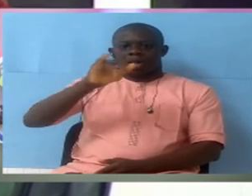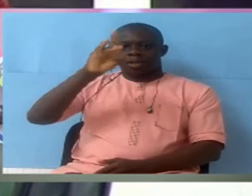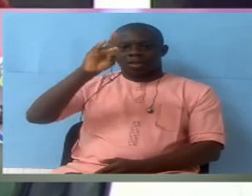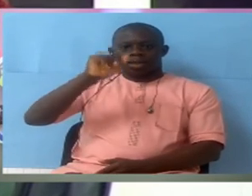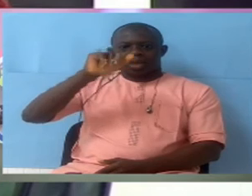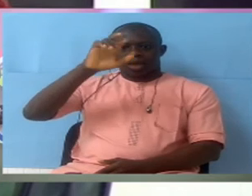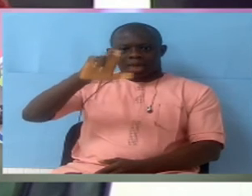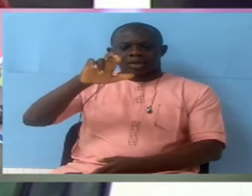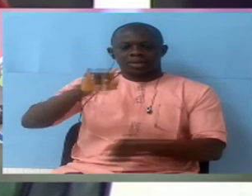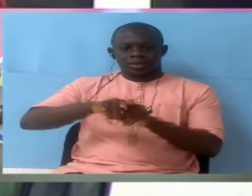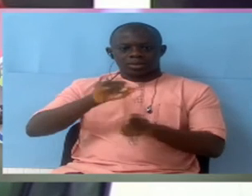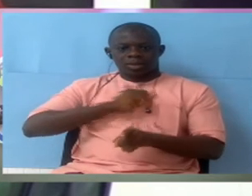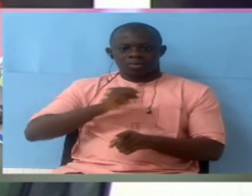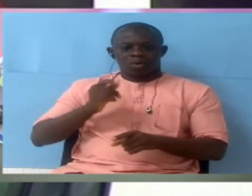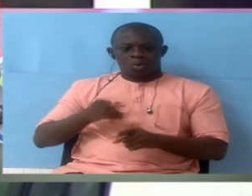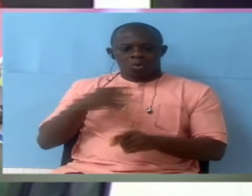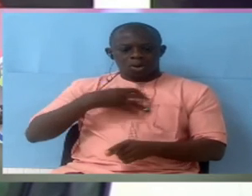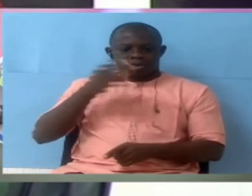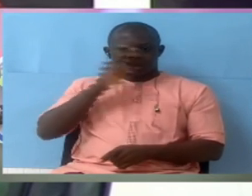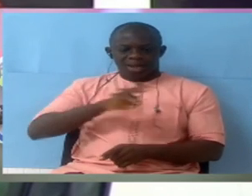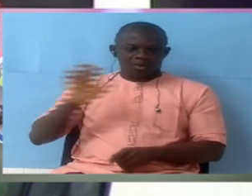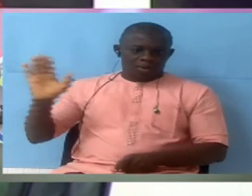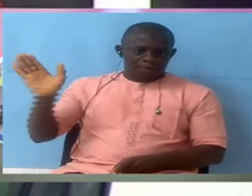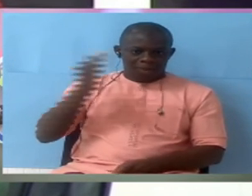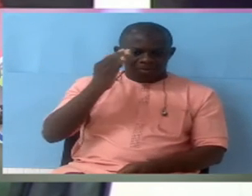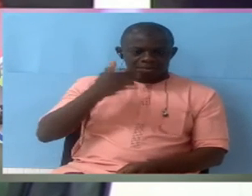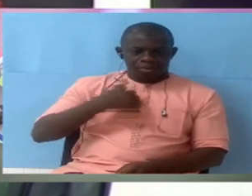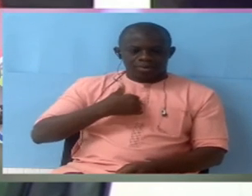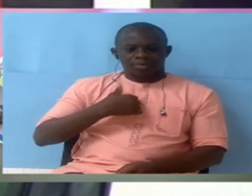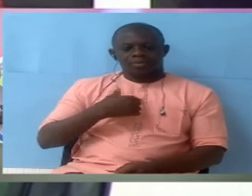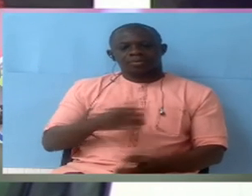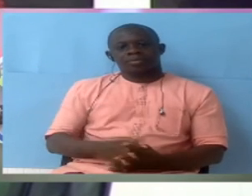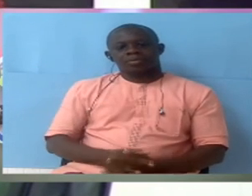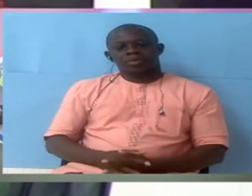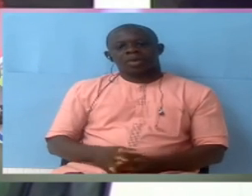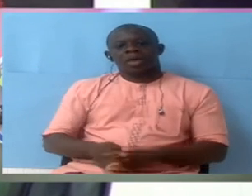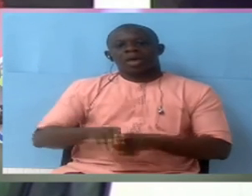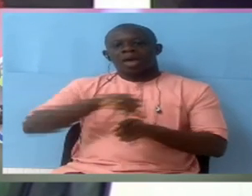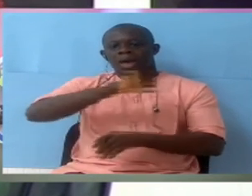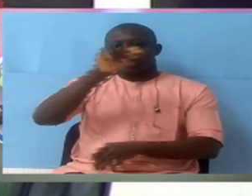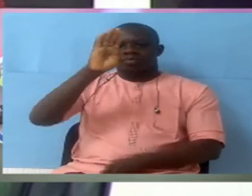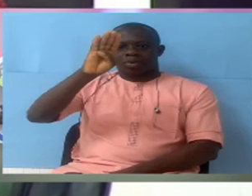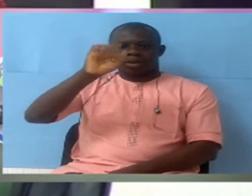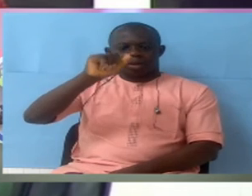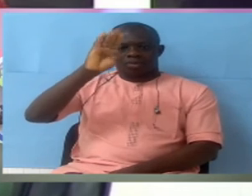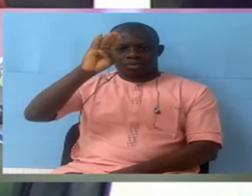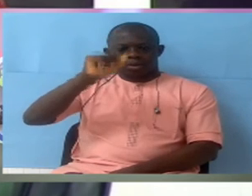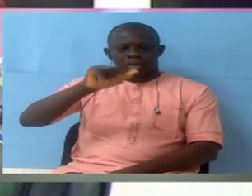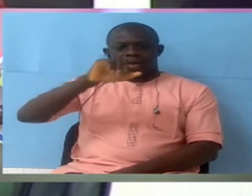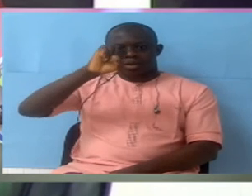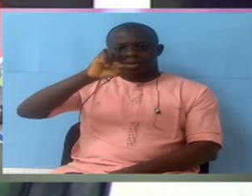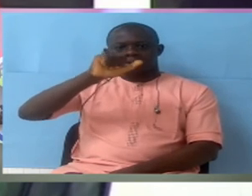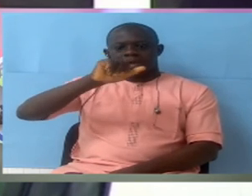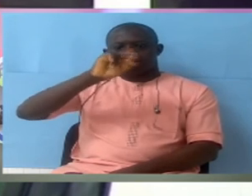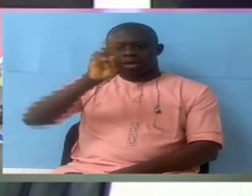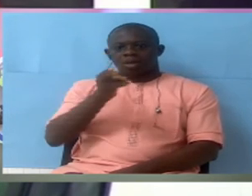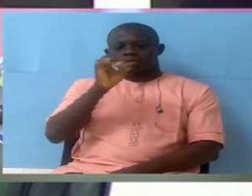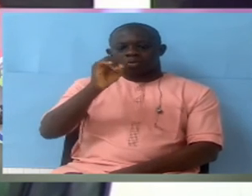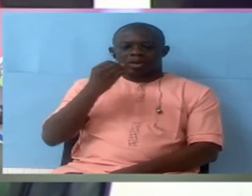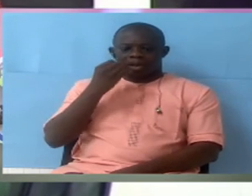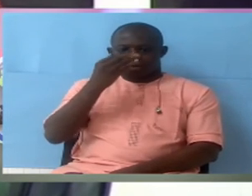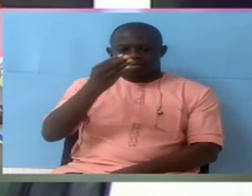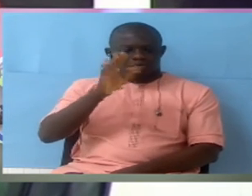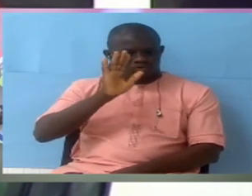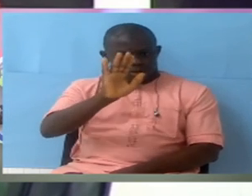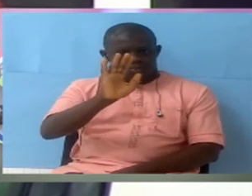was attempting to slap me. Haidara chile bur ne daf ma imbech. And Baba Saho told him stop. Baba Saho ne ko bayil.